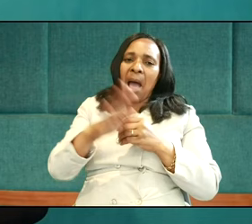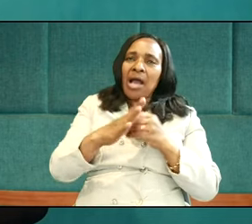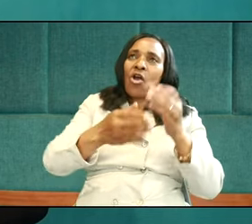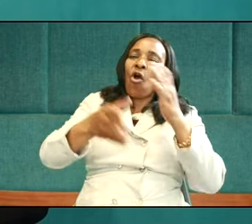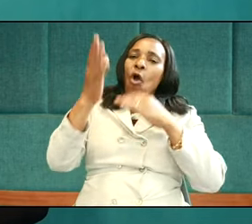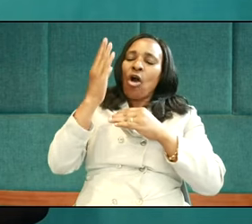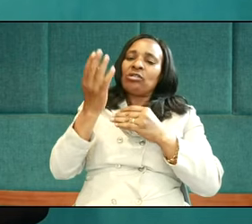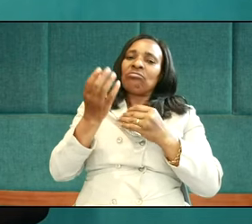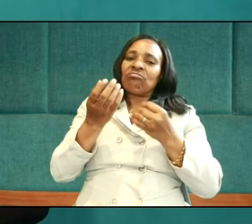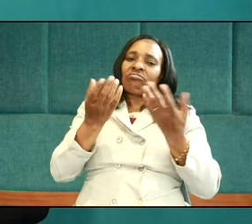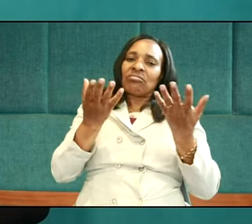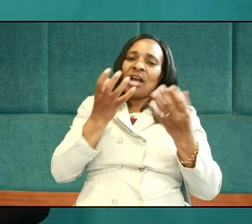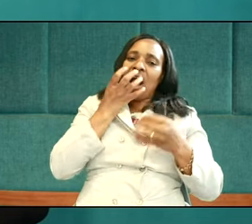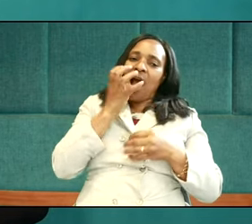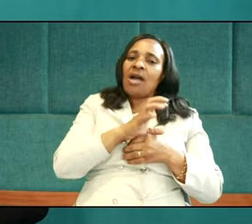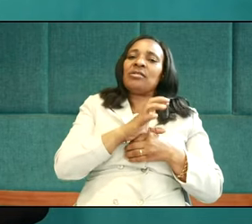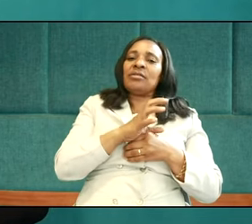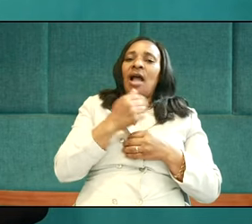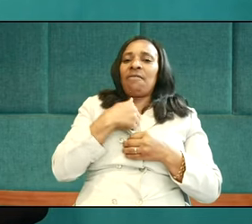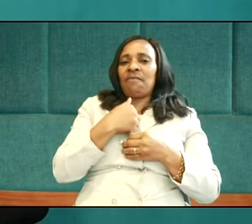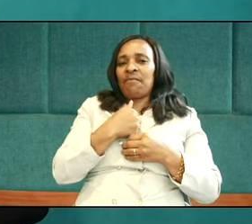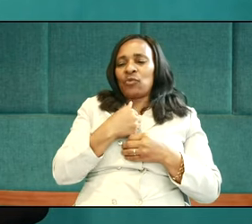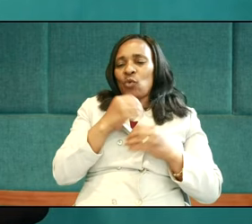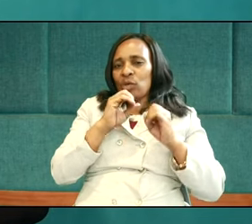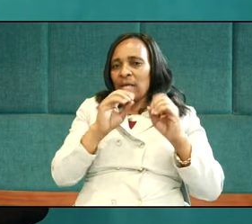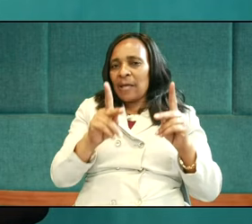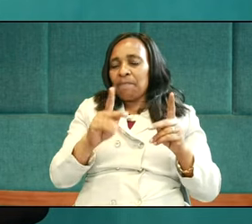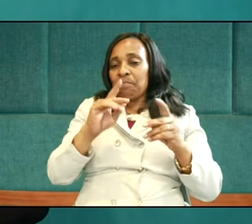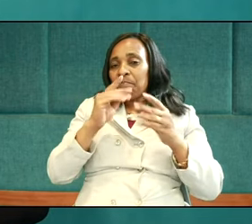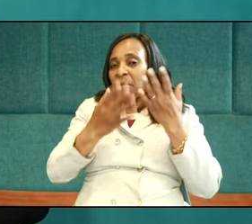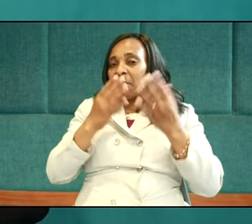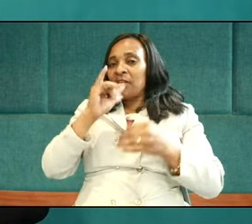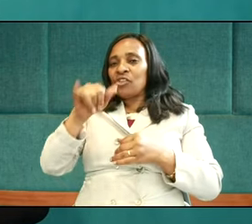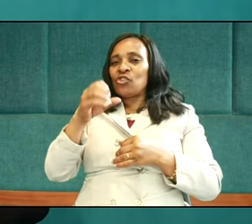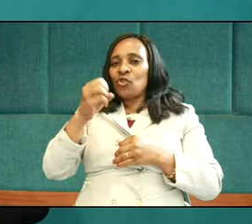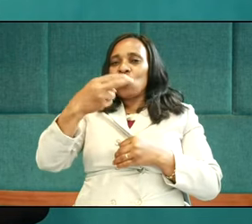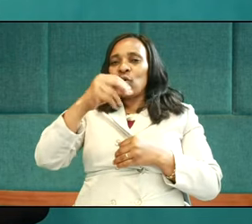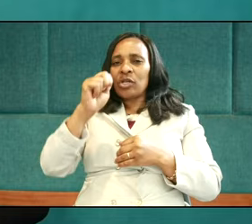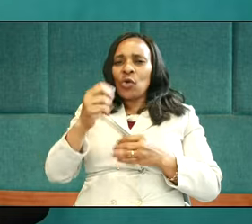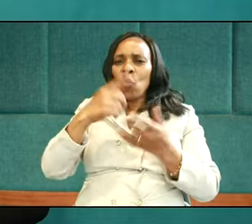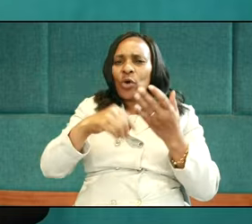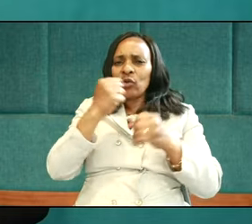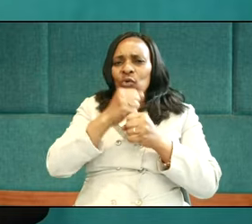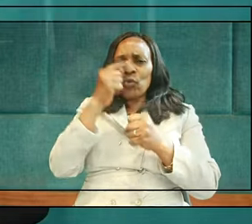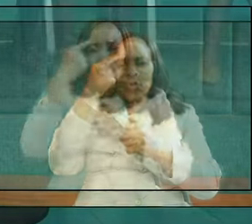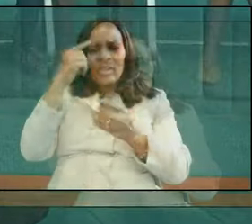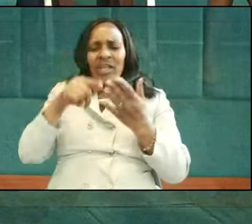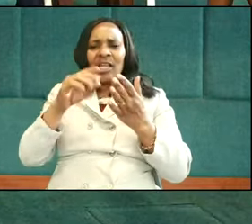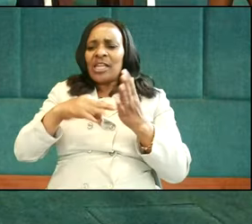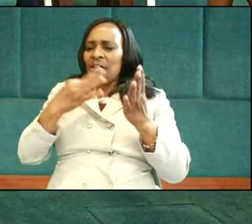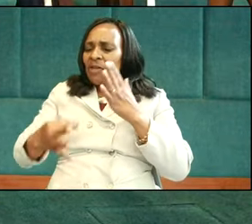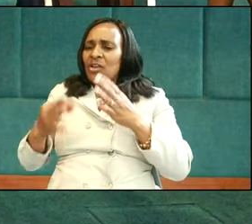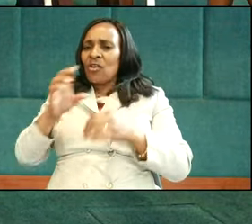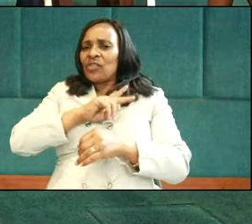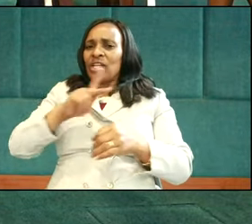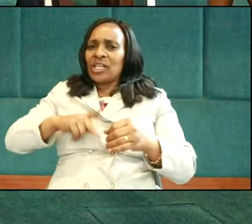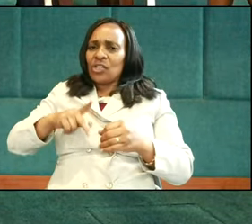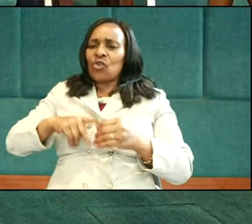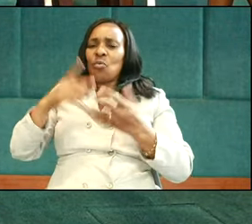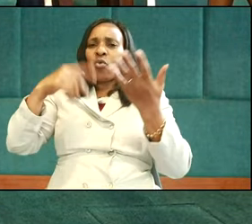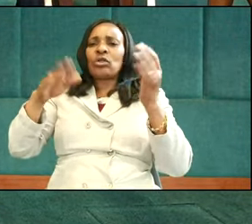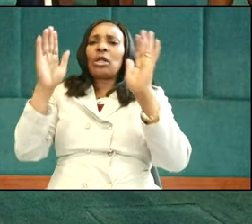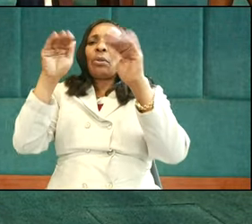fall. Yeah. Okay. Maybe, John, you can tell us, what else do you think led to the collapse of this kingdom? I